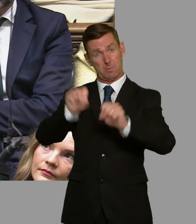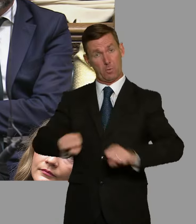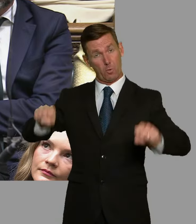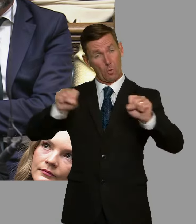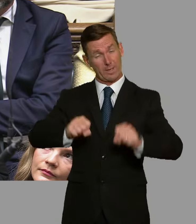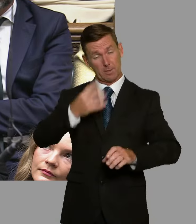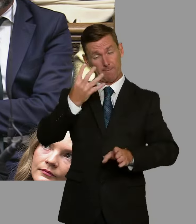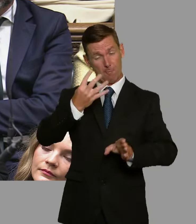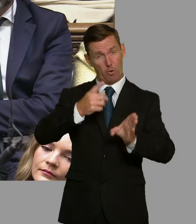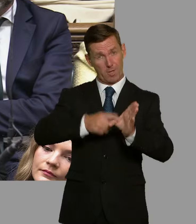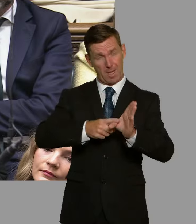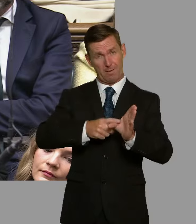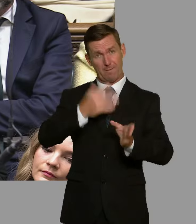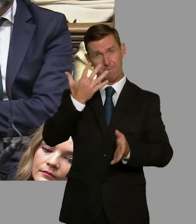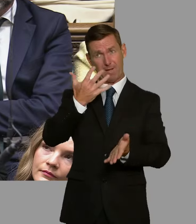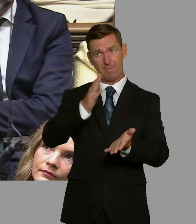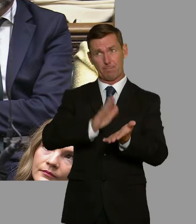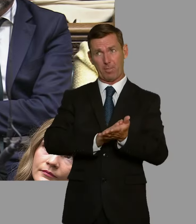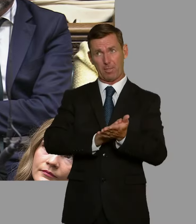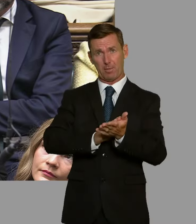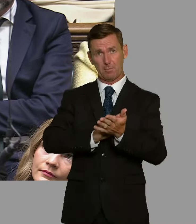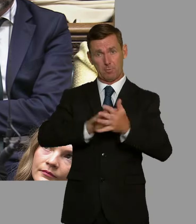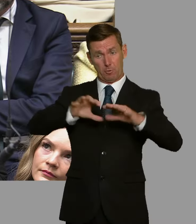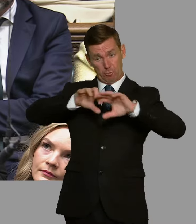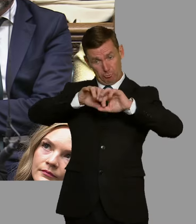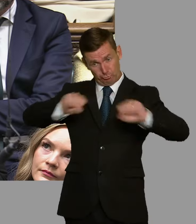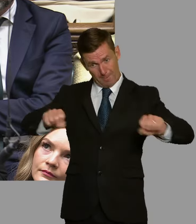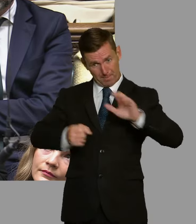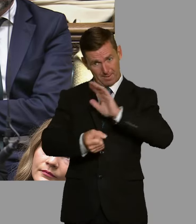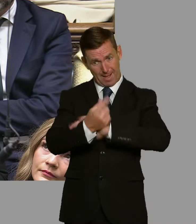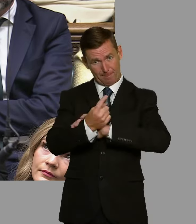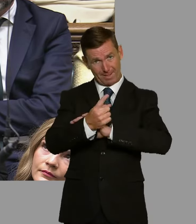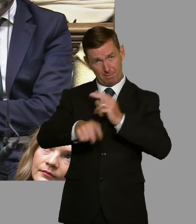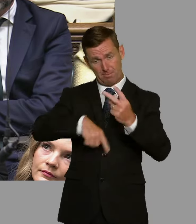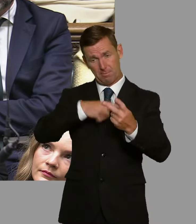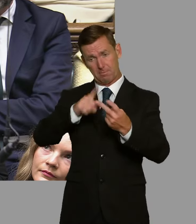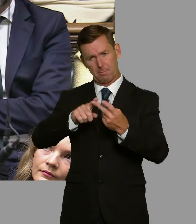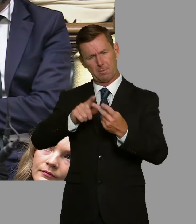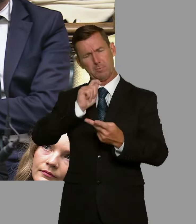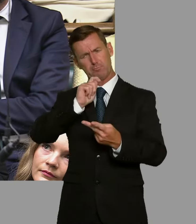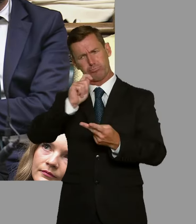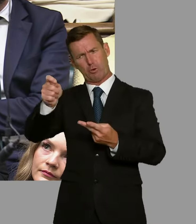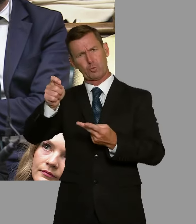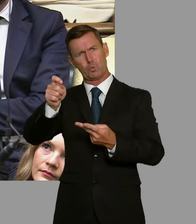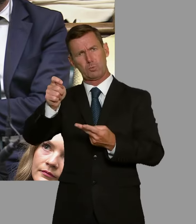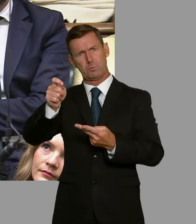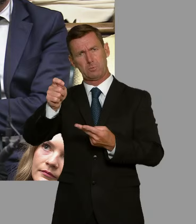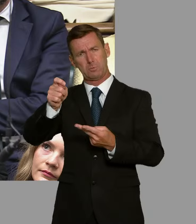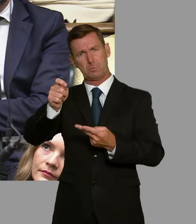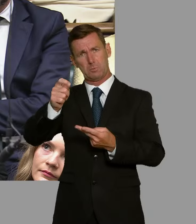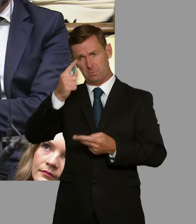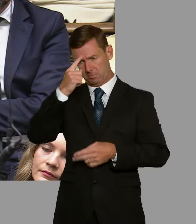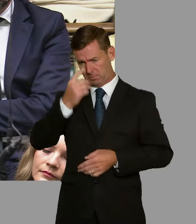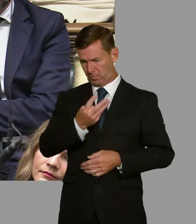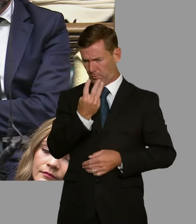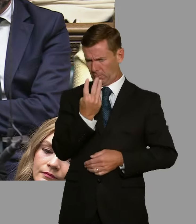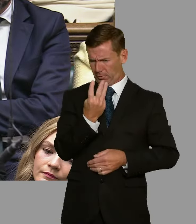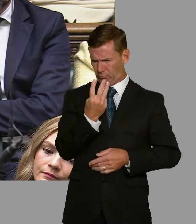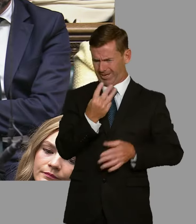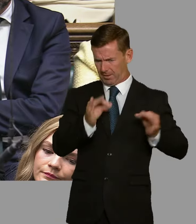to prosecution, with 3 postponements and multiple suicide